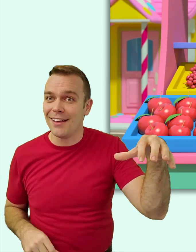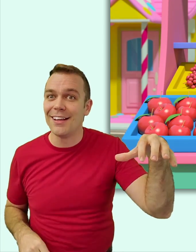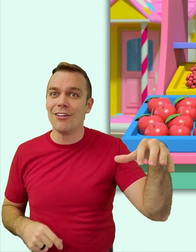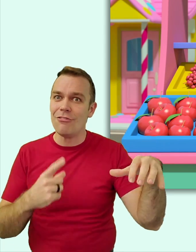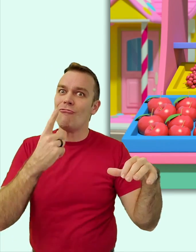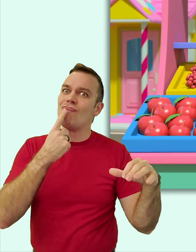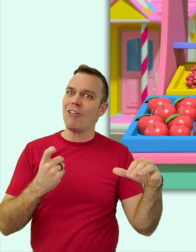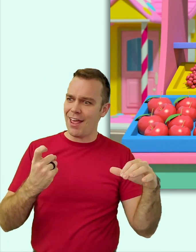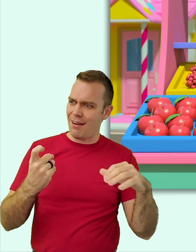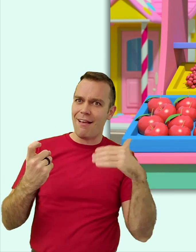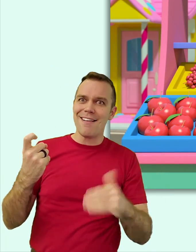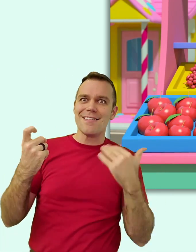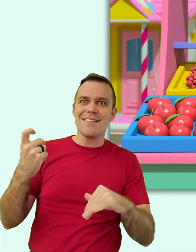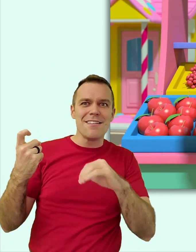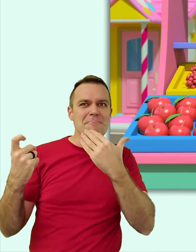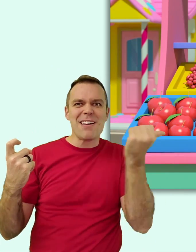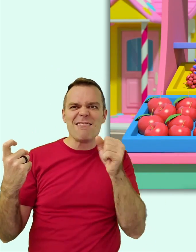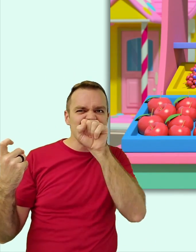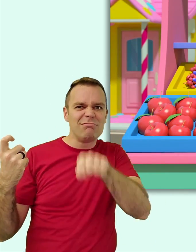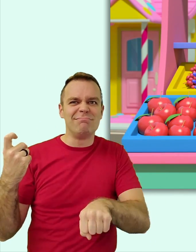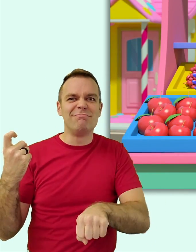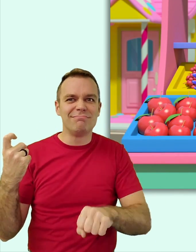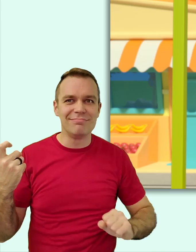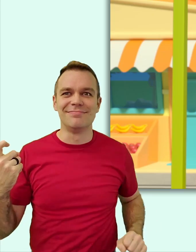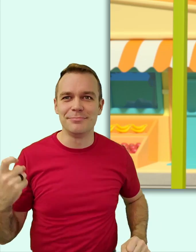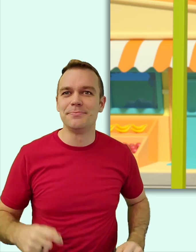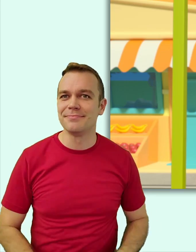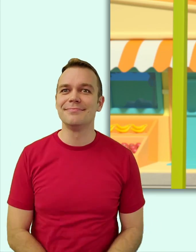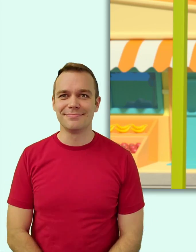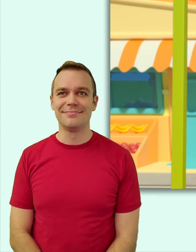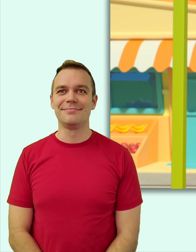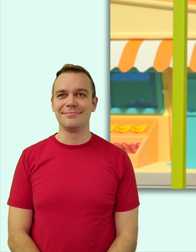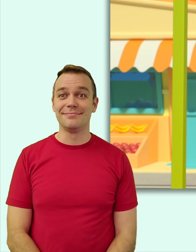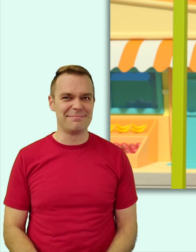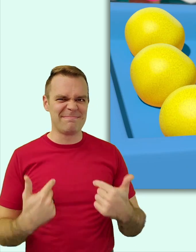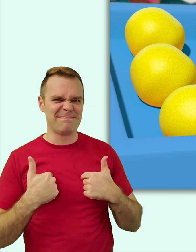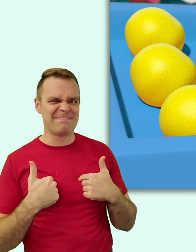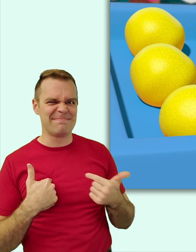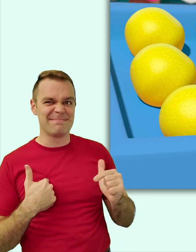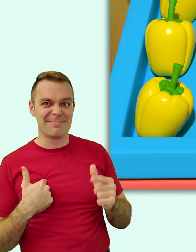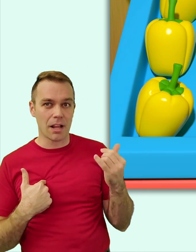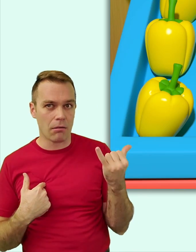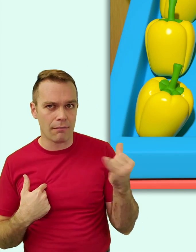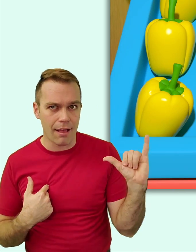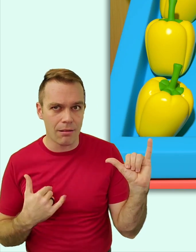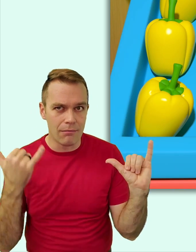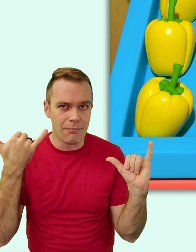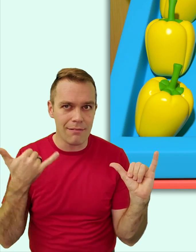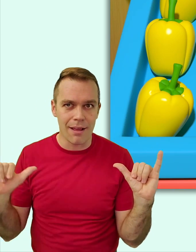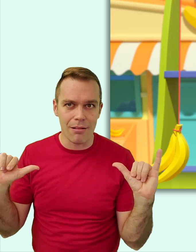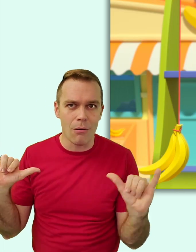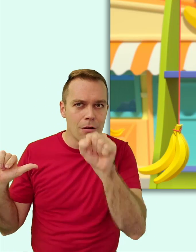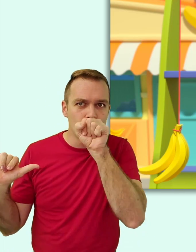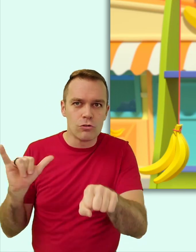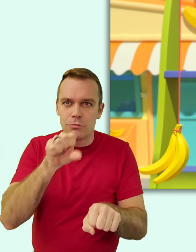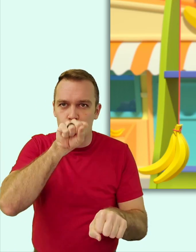Red, red, I love red. My turn. Yellow, yellow, I love